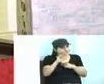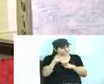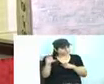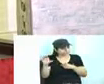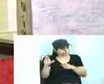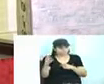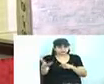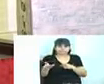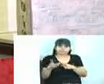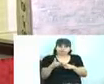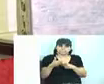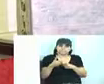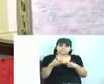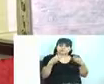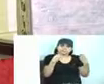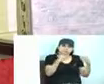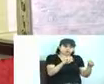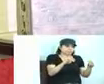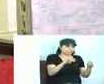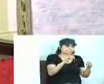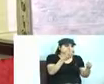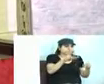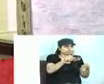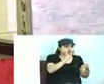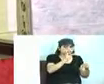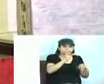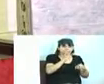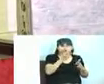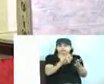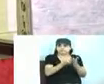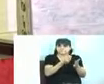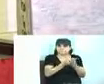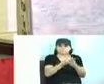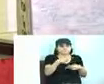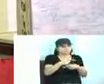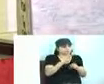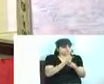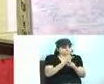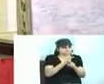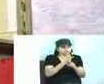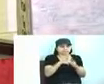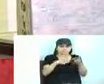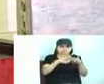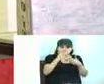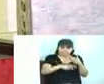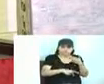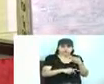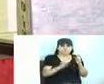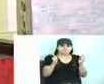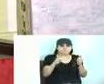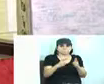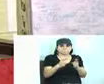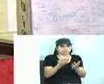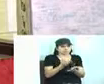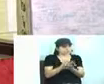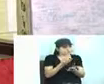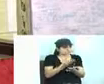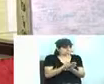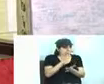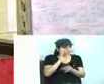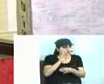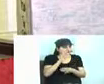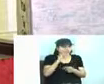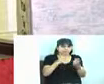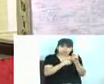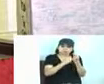are invited to sell concessions, to produce programs with advertisements. All of that fundraising is going to go to support our